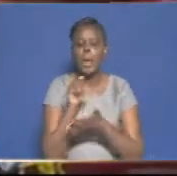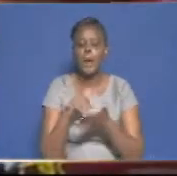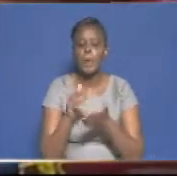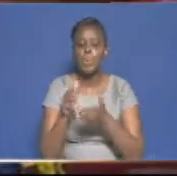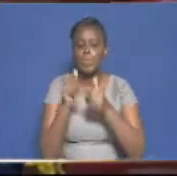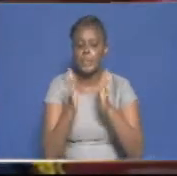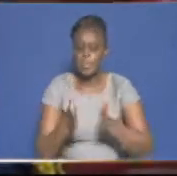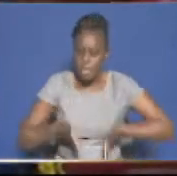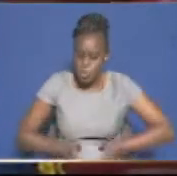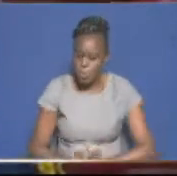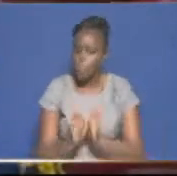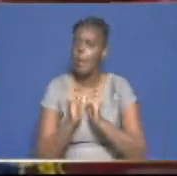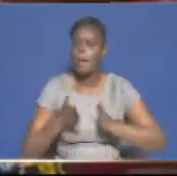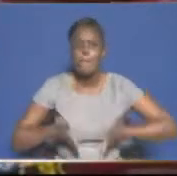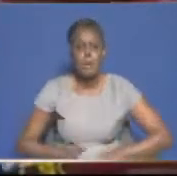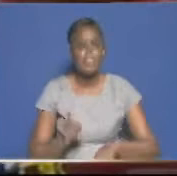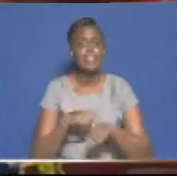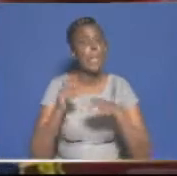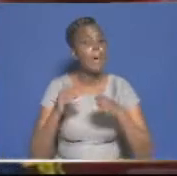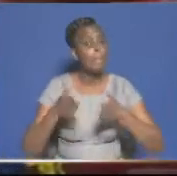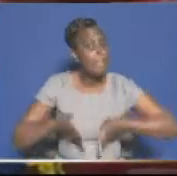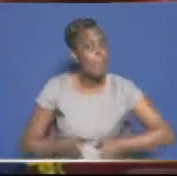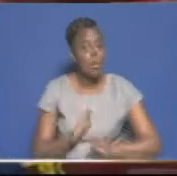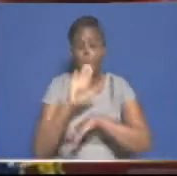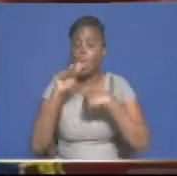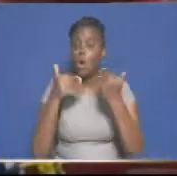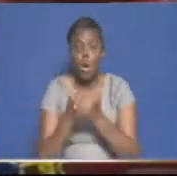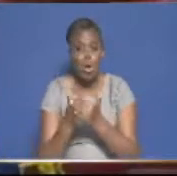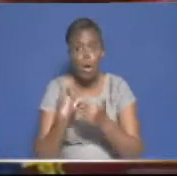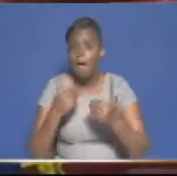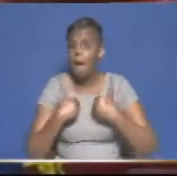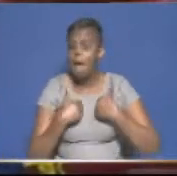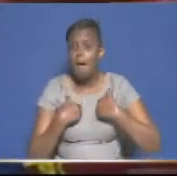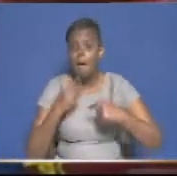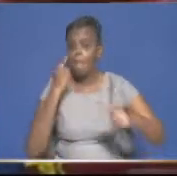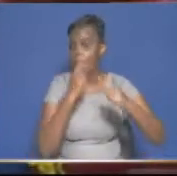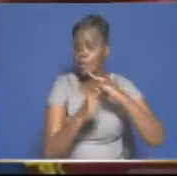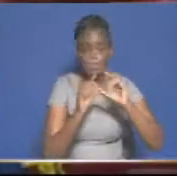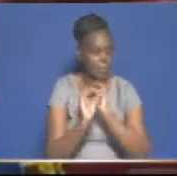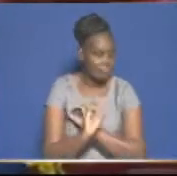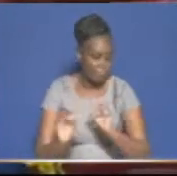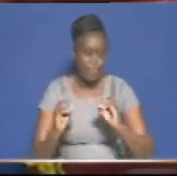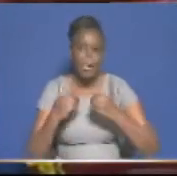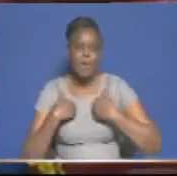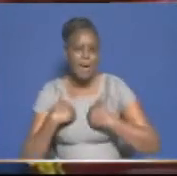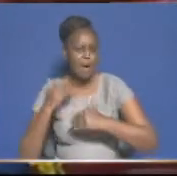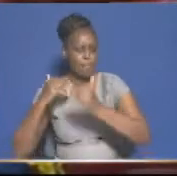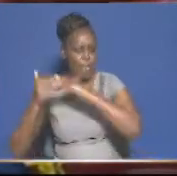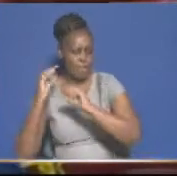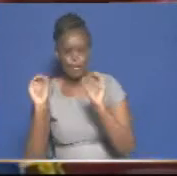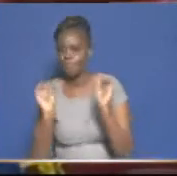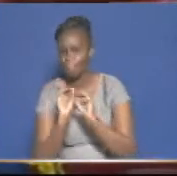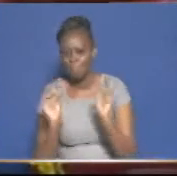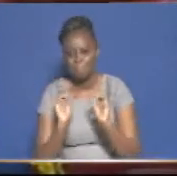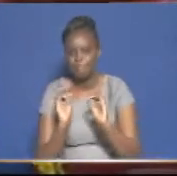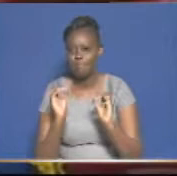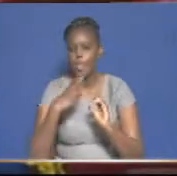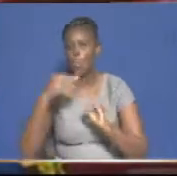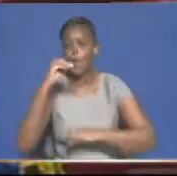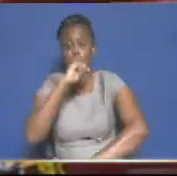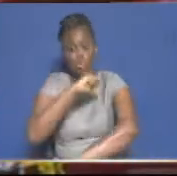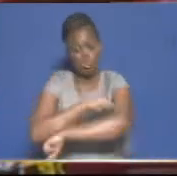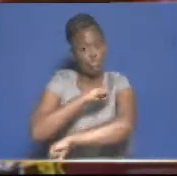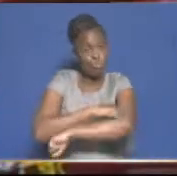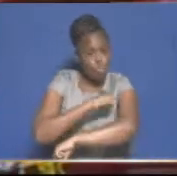born. But leaders, when they are born, all of us, we didn't have any experience. We didn't have any qualification. We went to school.